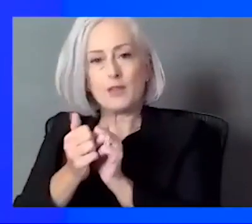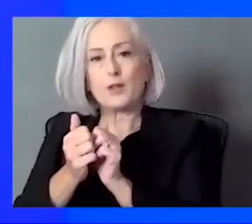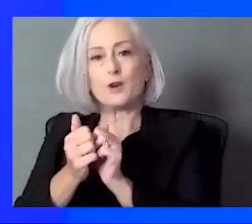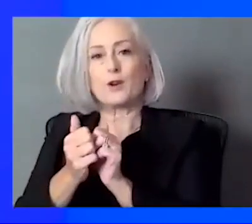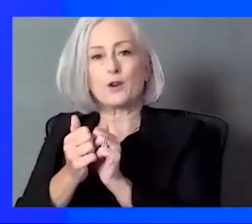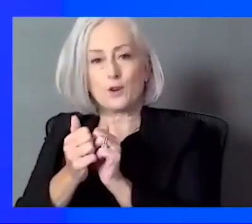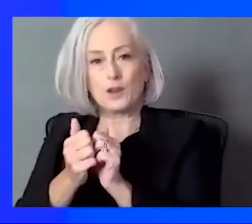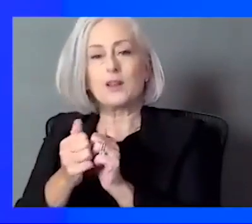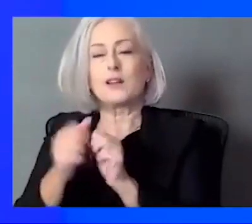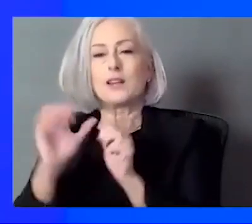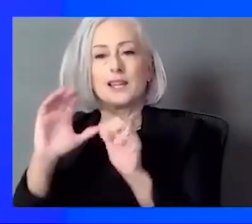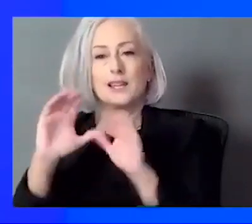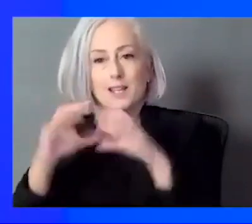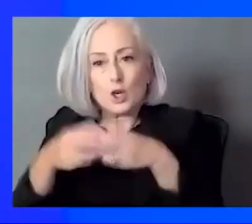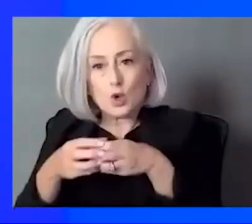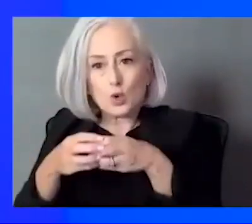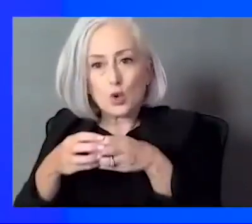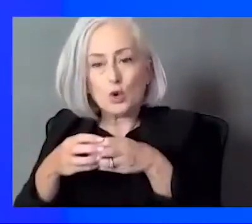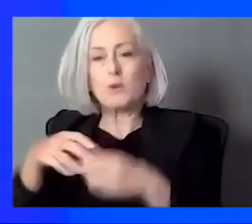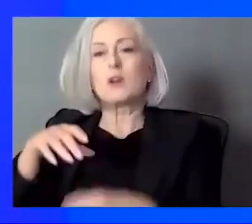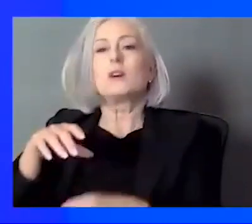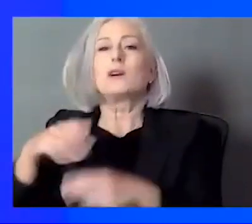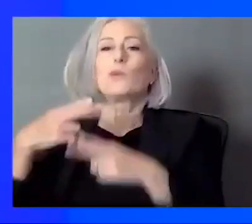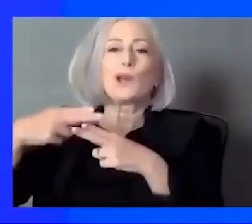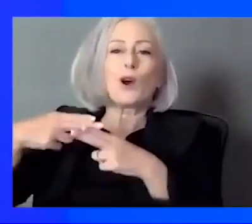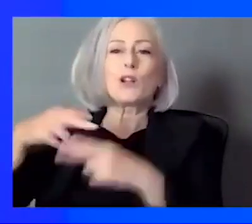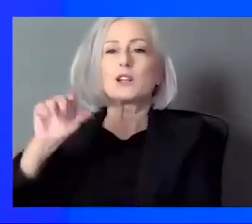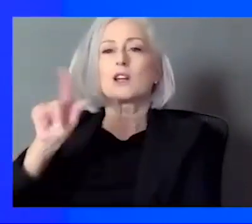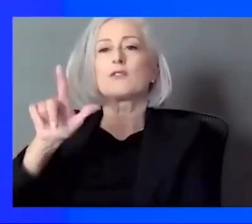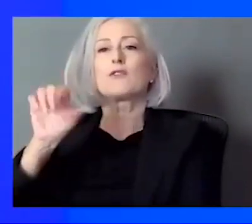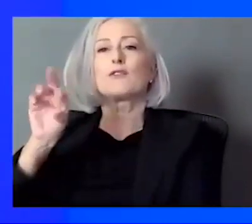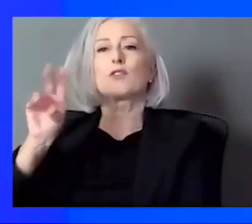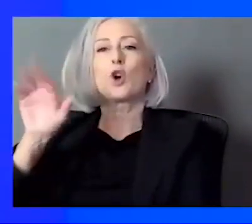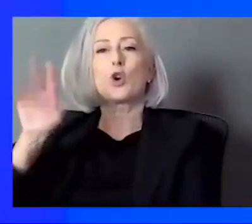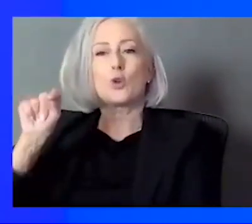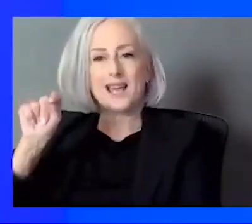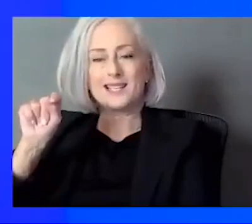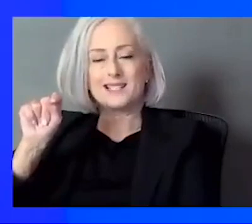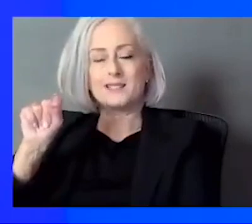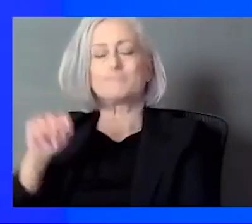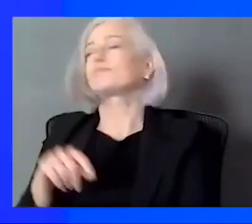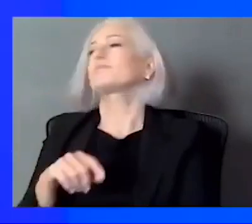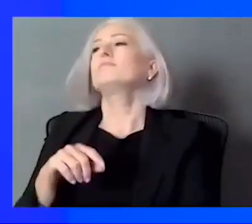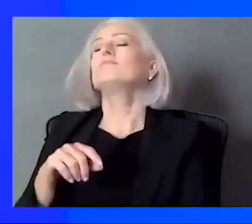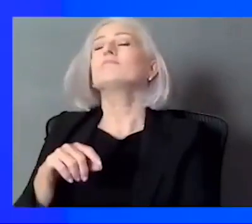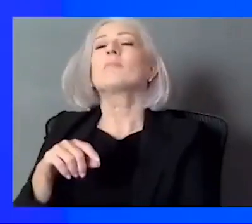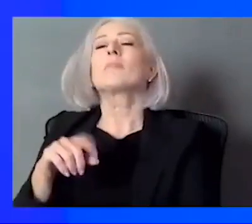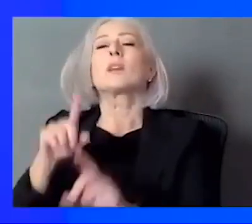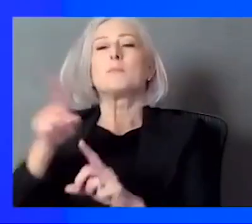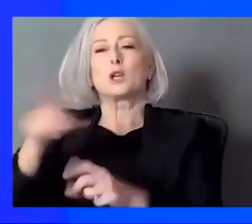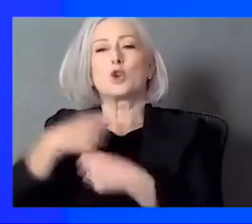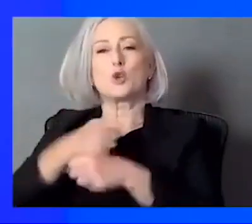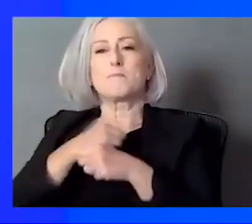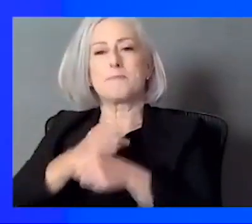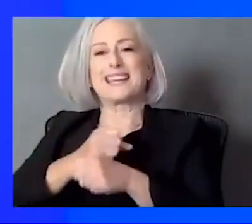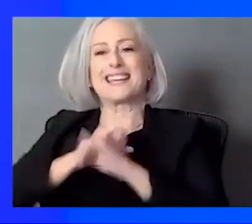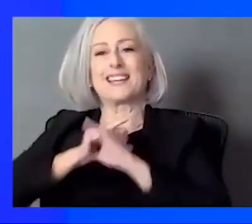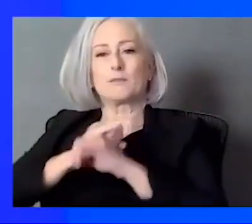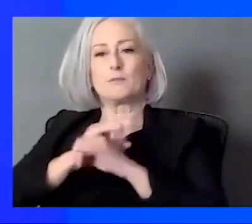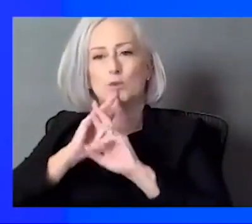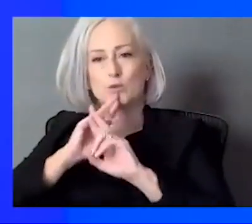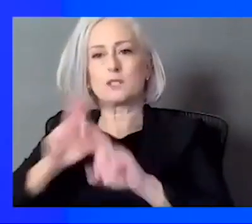group, or floret as it's been called to in several podcasts. But you're creating that immune response just to that spike